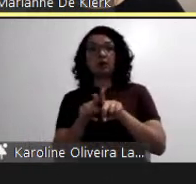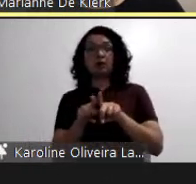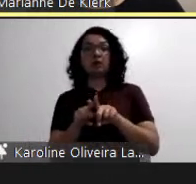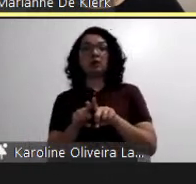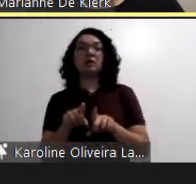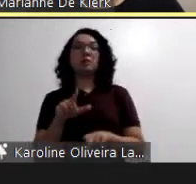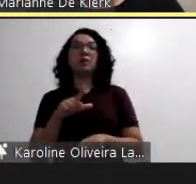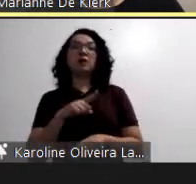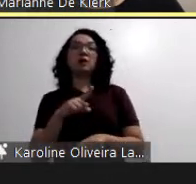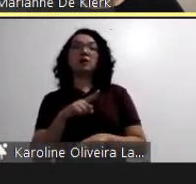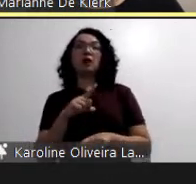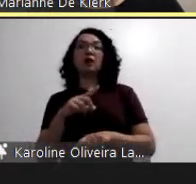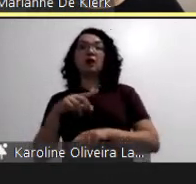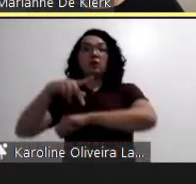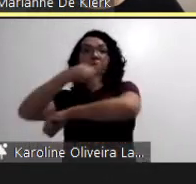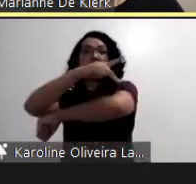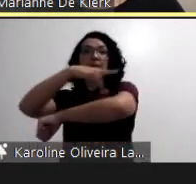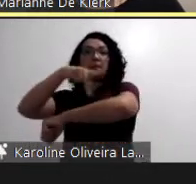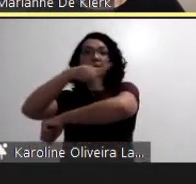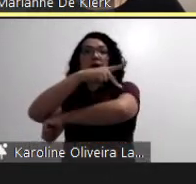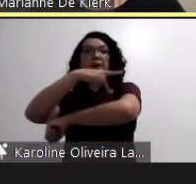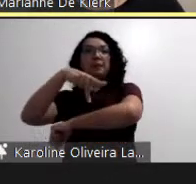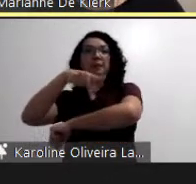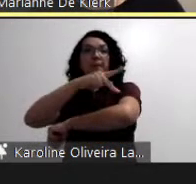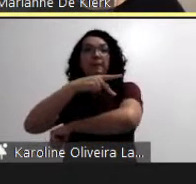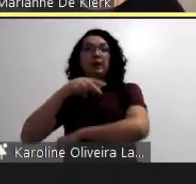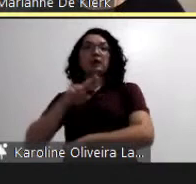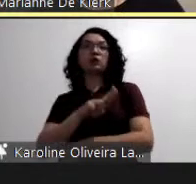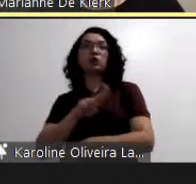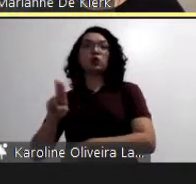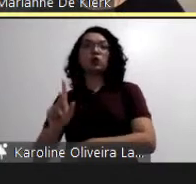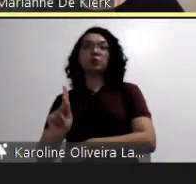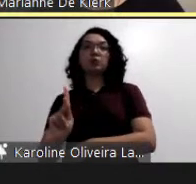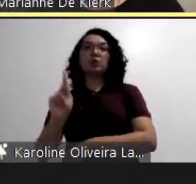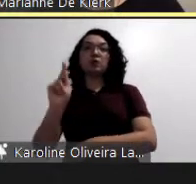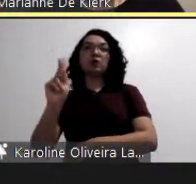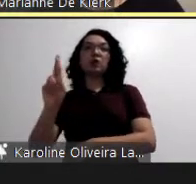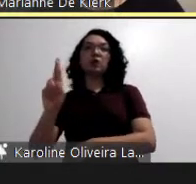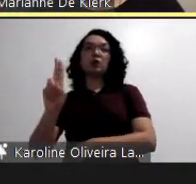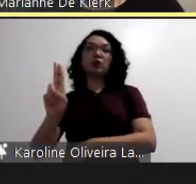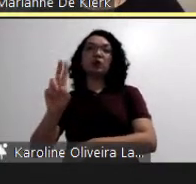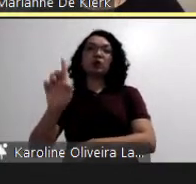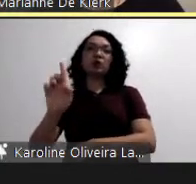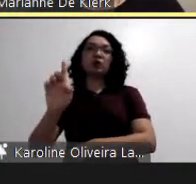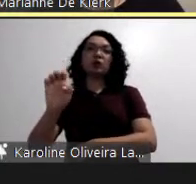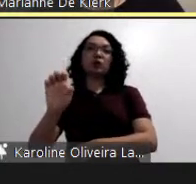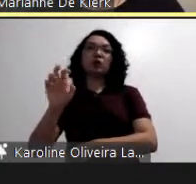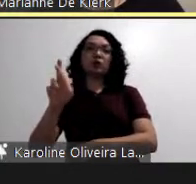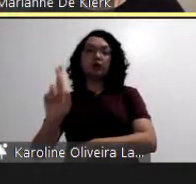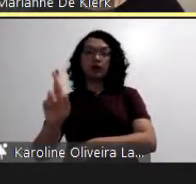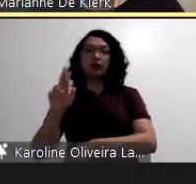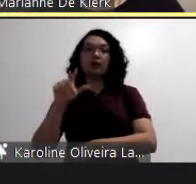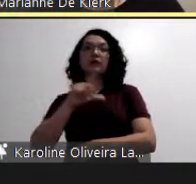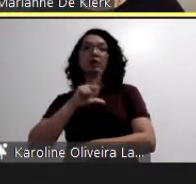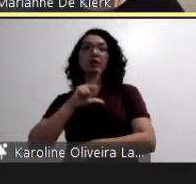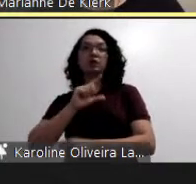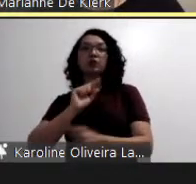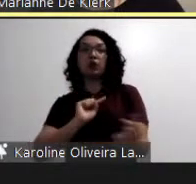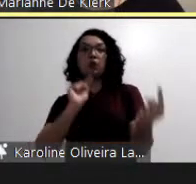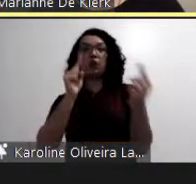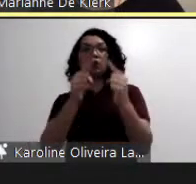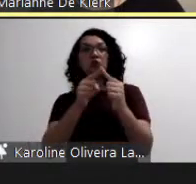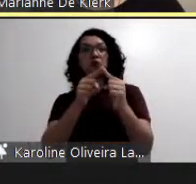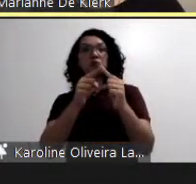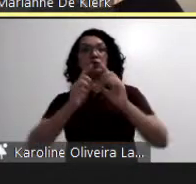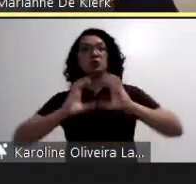urban renewal the whole of the west side of the inner city through a project called Kruger Square. And this is a prime example of urban renewal.